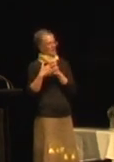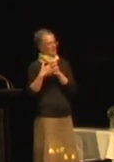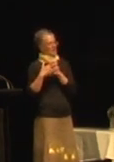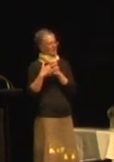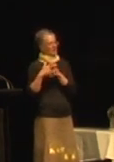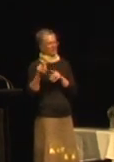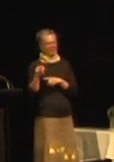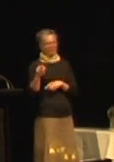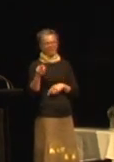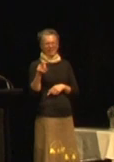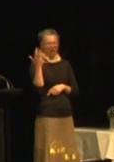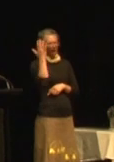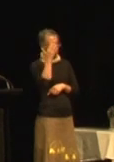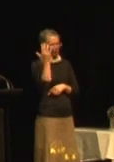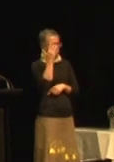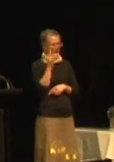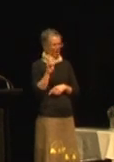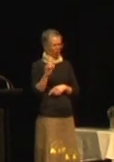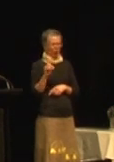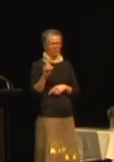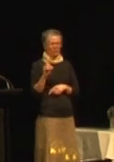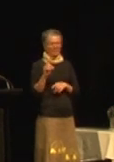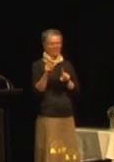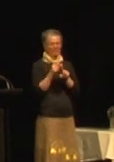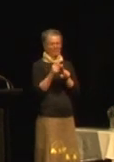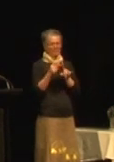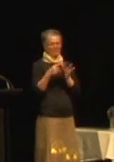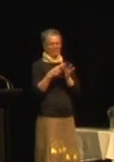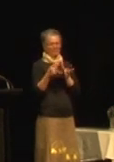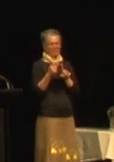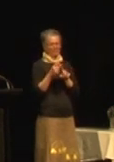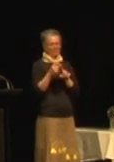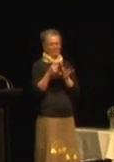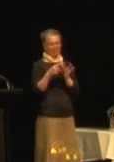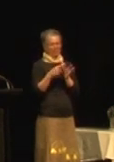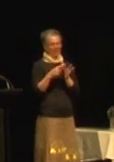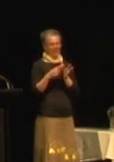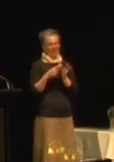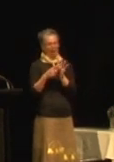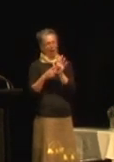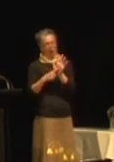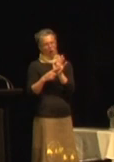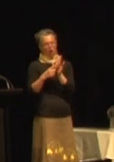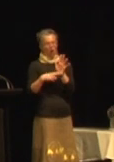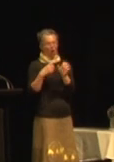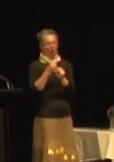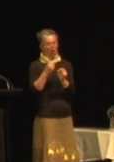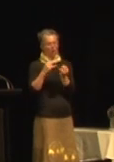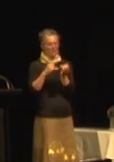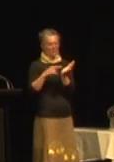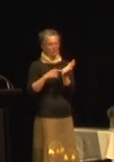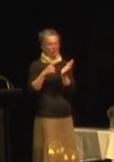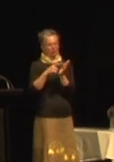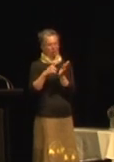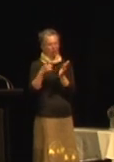I thought about Pippi Longstocking, who's a wonderful children's character, Astrid Lindgren character, beloved